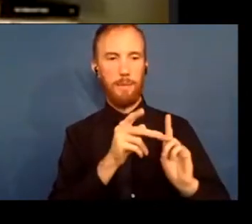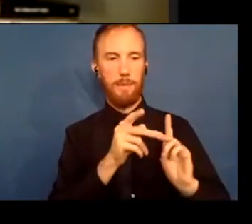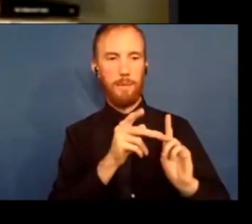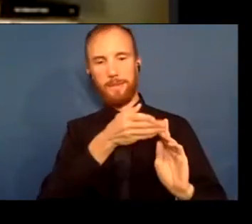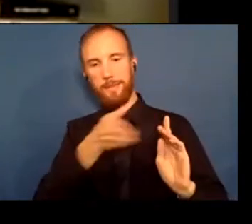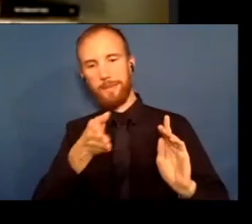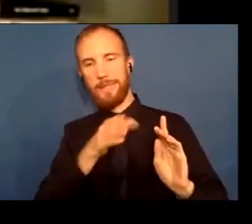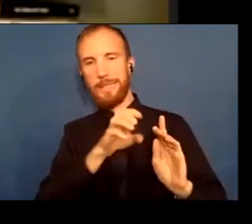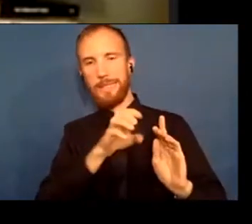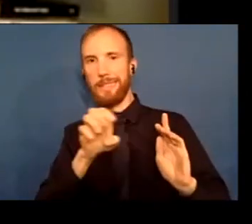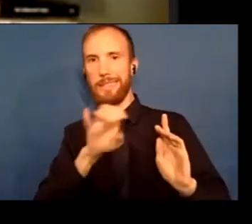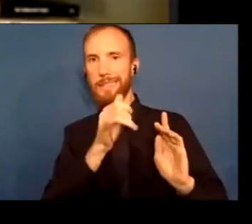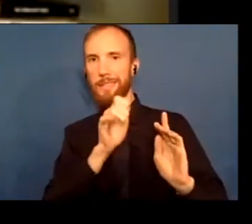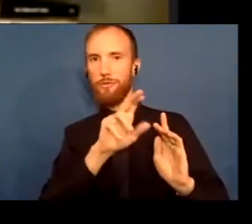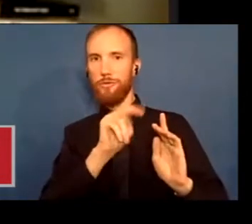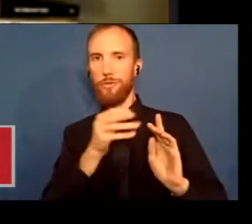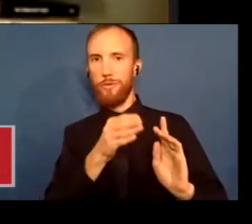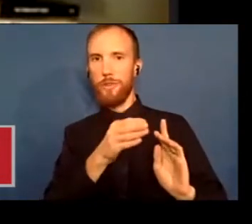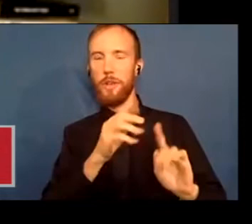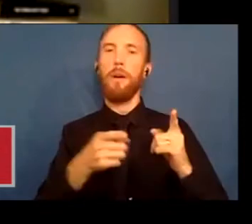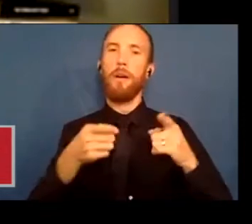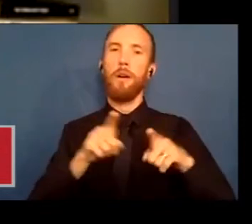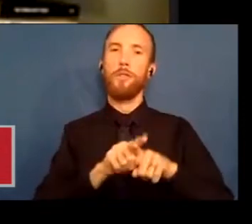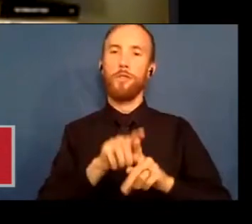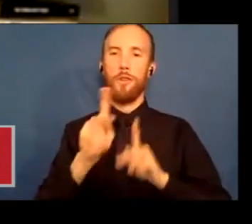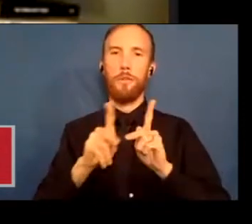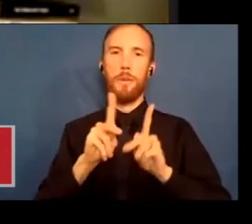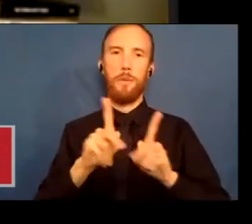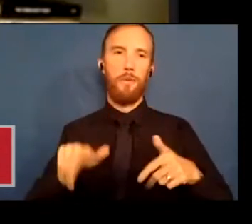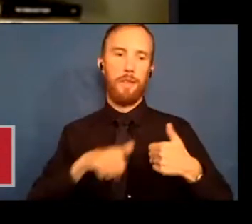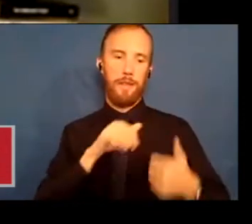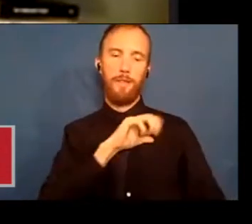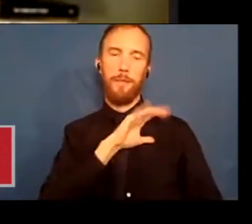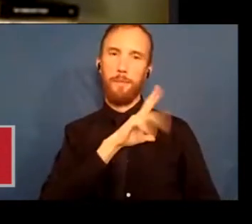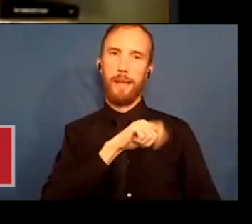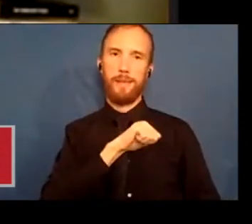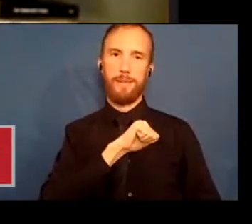also the people of Palestine. So here it is.